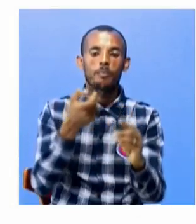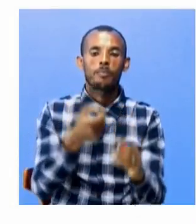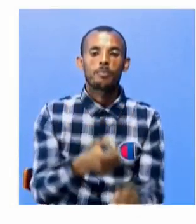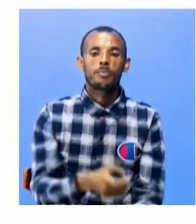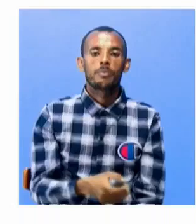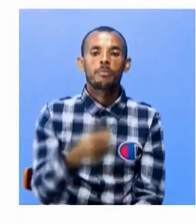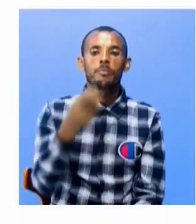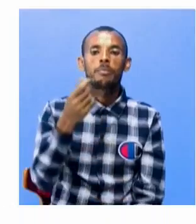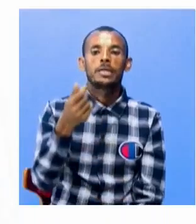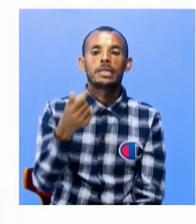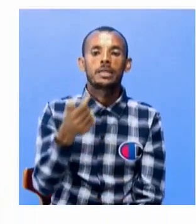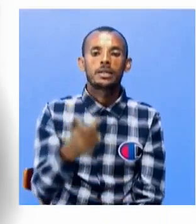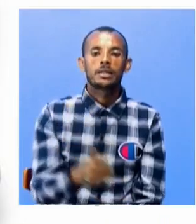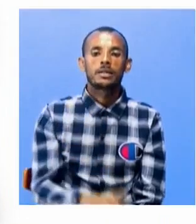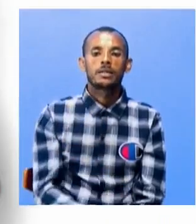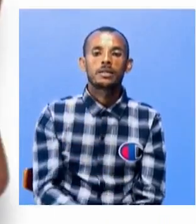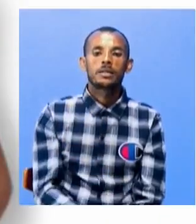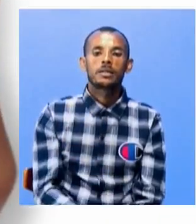their